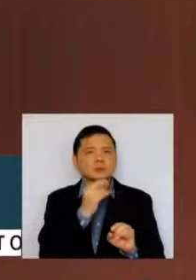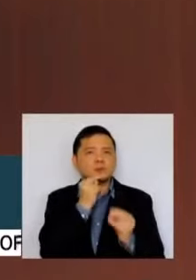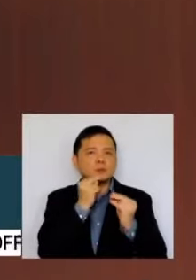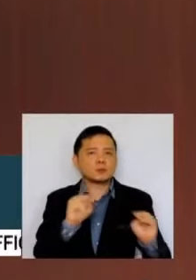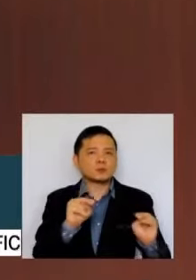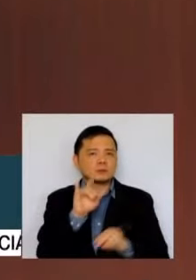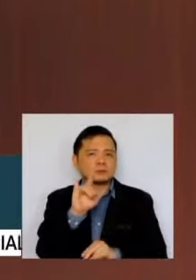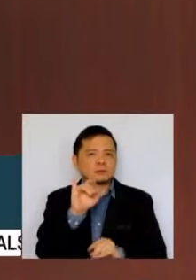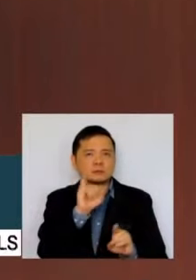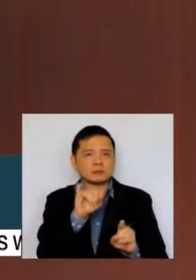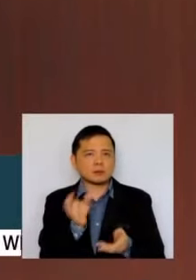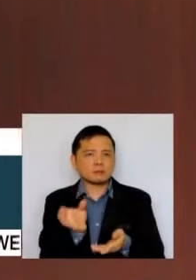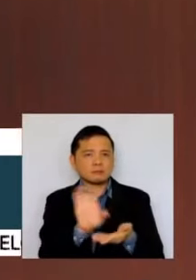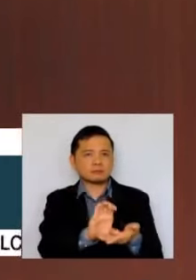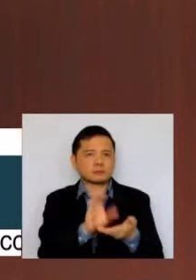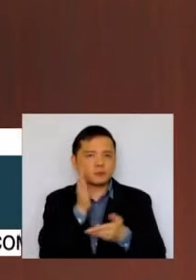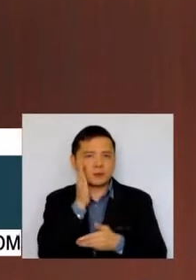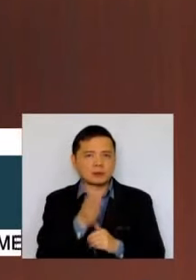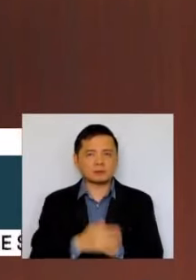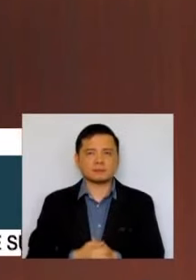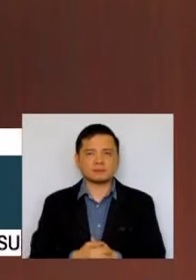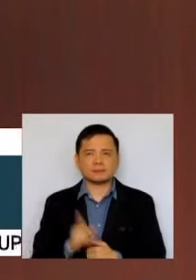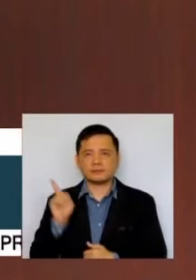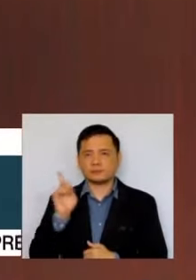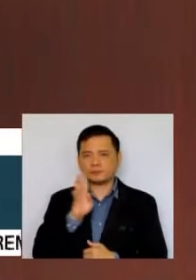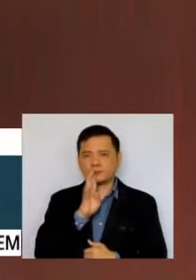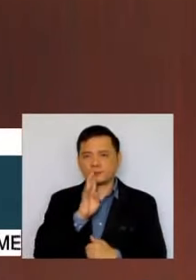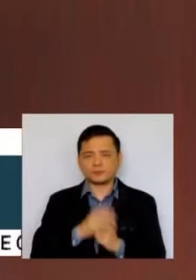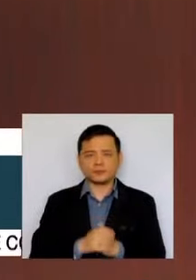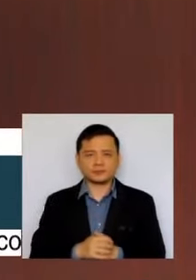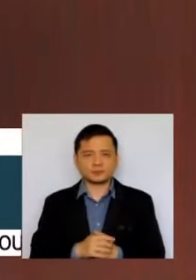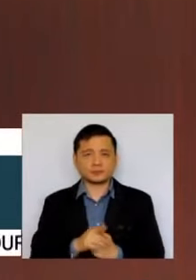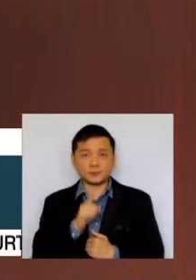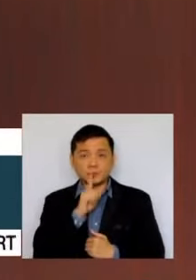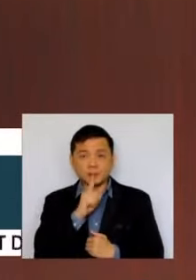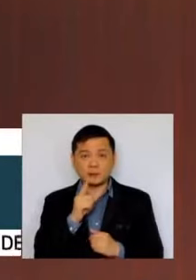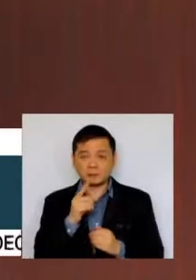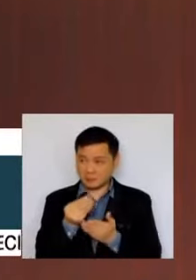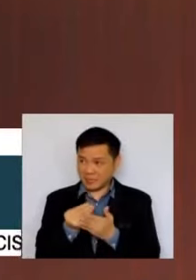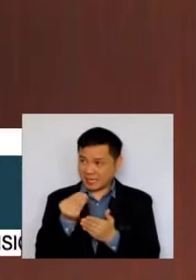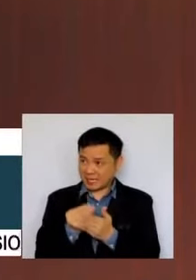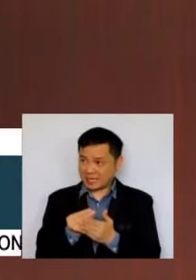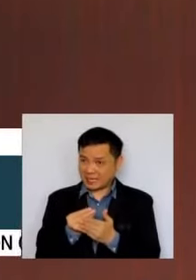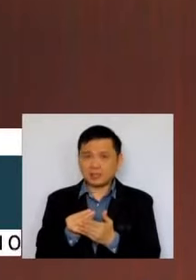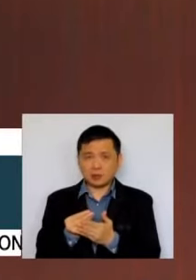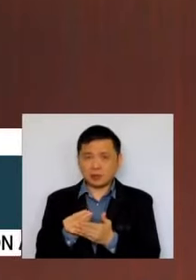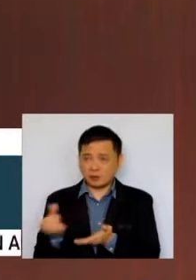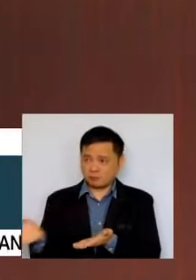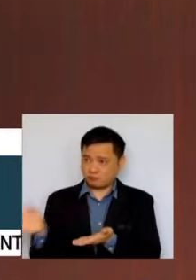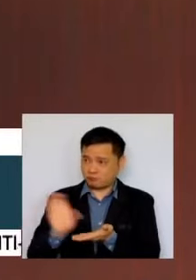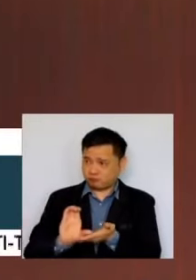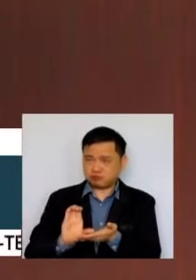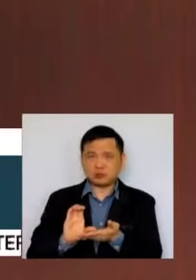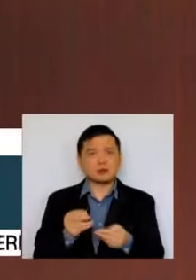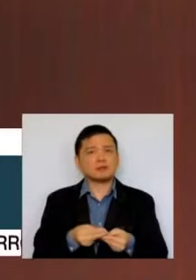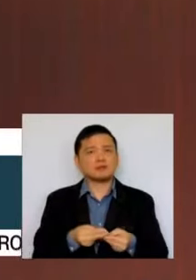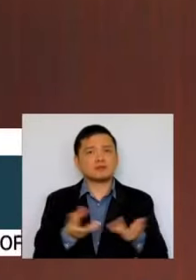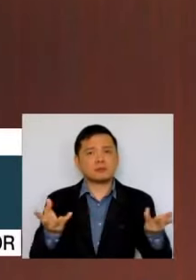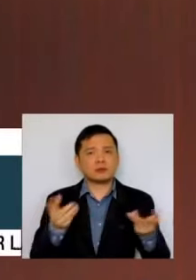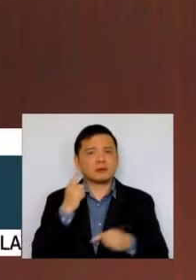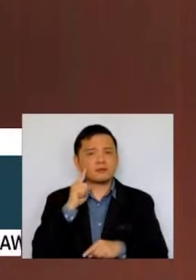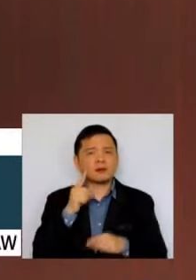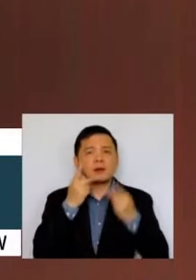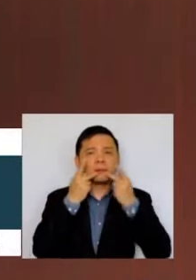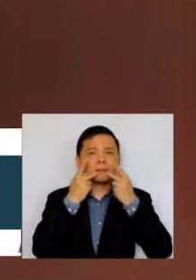We're committing critical seed money to launch a new multilateral effort of our International Fund for Public Interest Media to